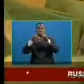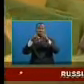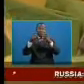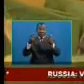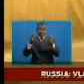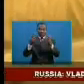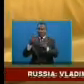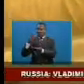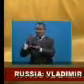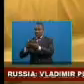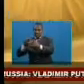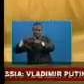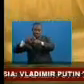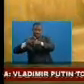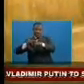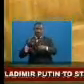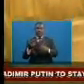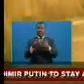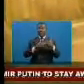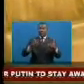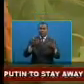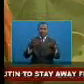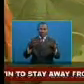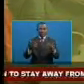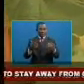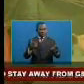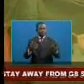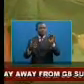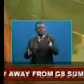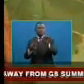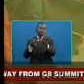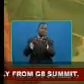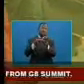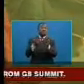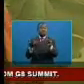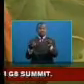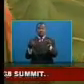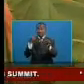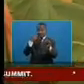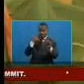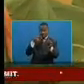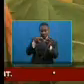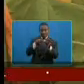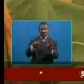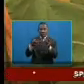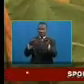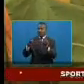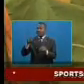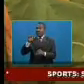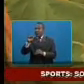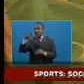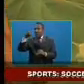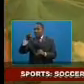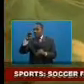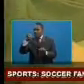we stop the stimulation. So what we do is we take out the egg like we are doing. Then we add the sperm